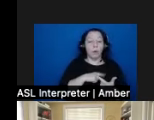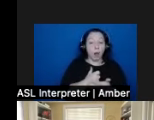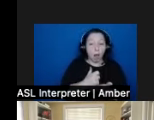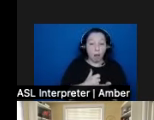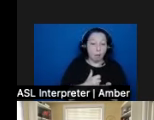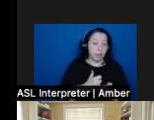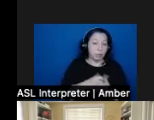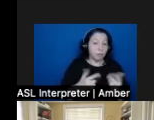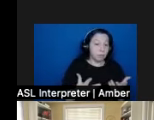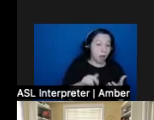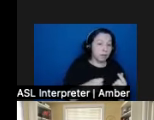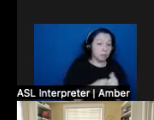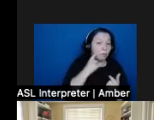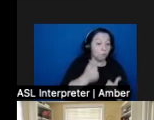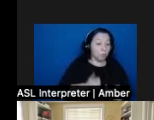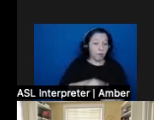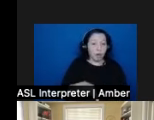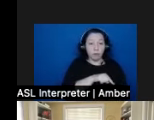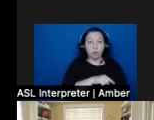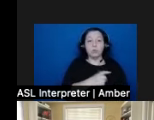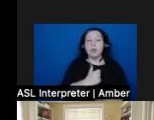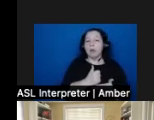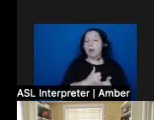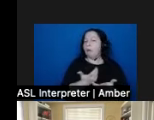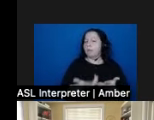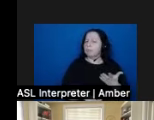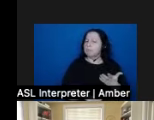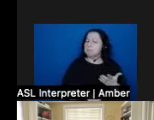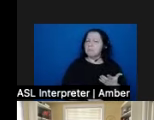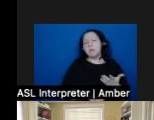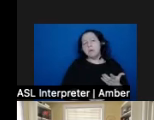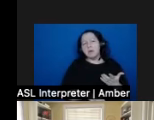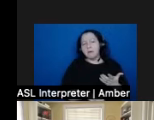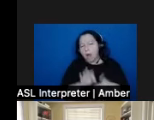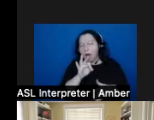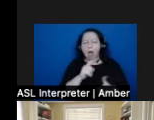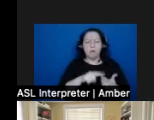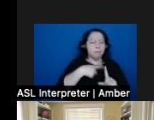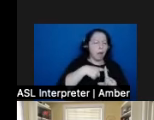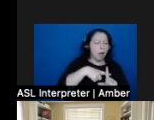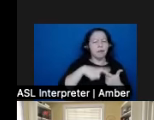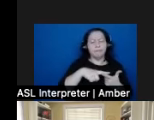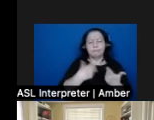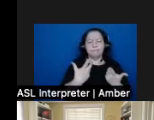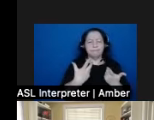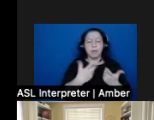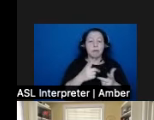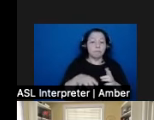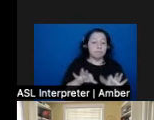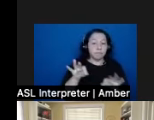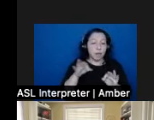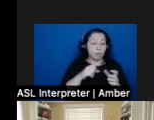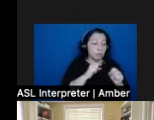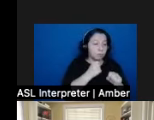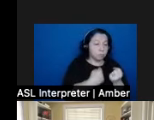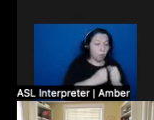survivors and, you know, helping them maybe find the positives and provide places like support groups where they can work through